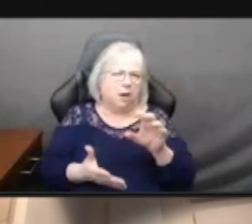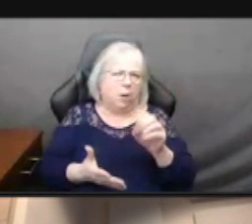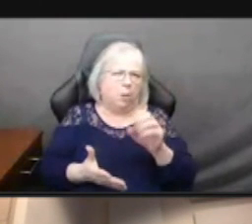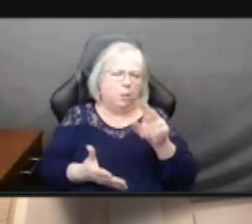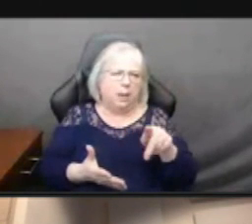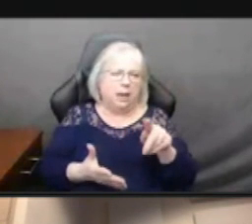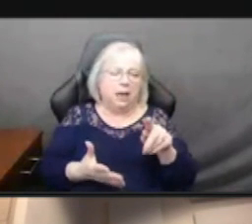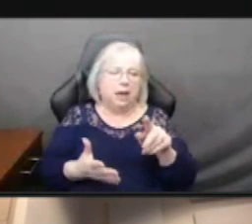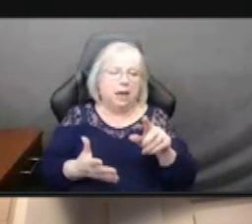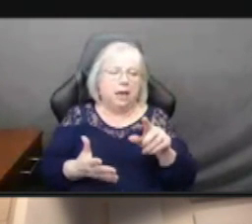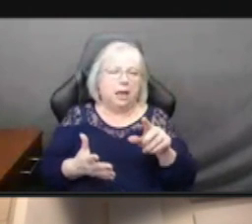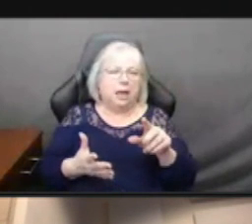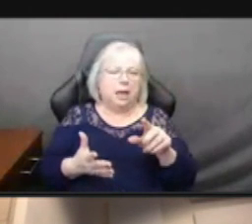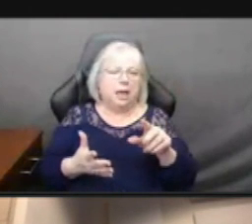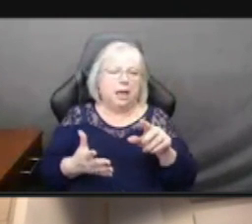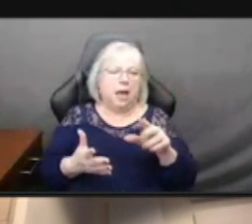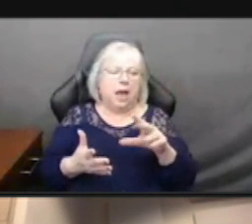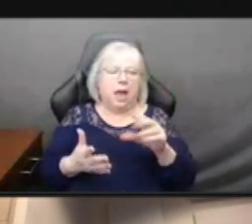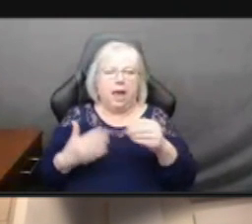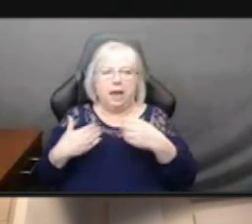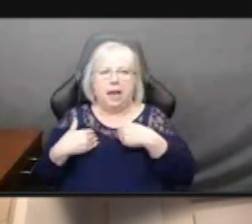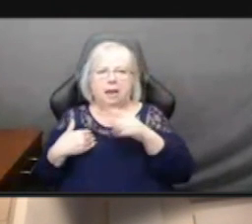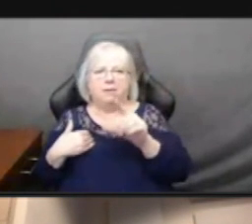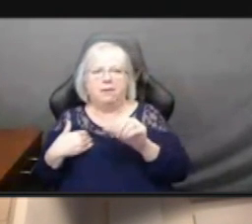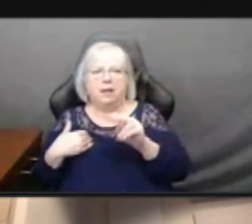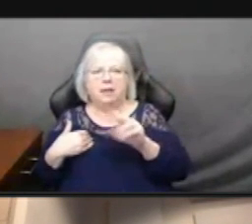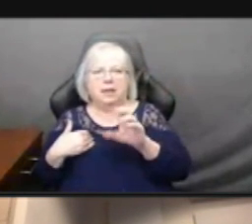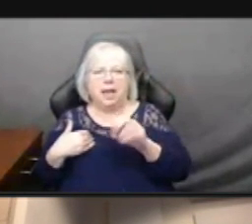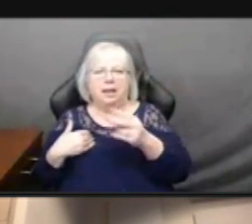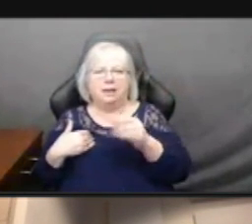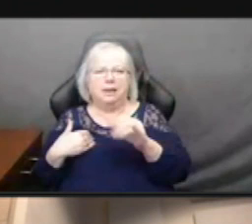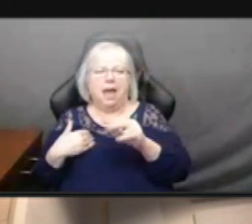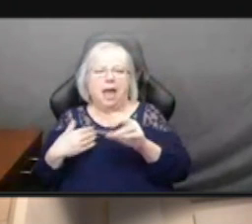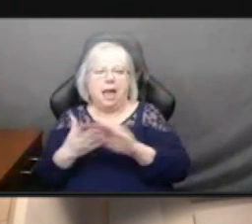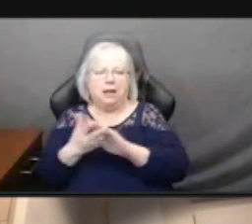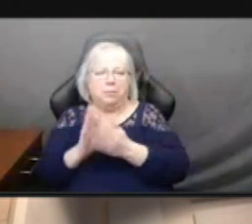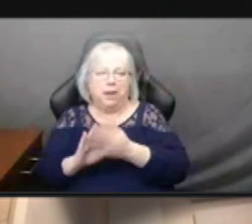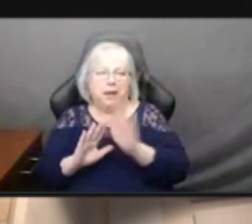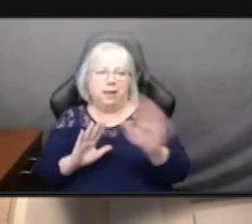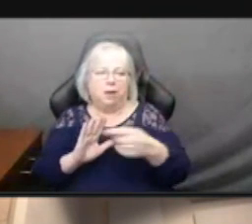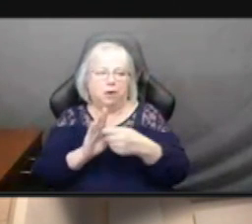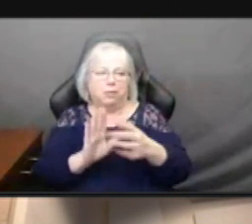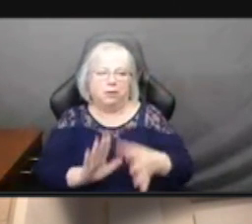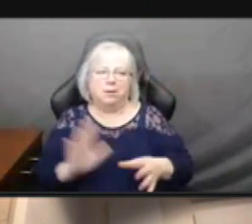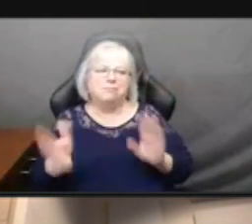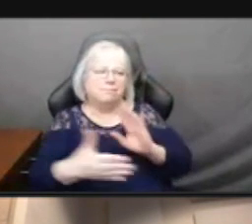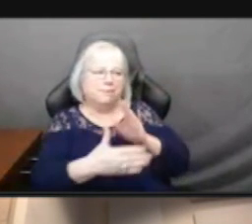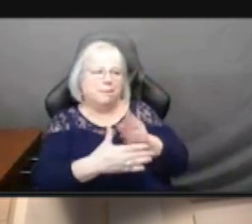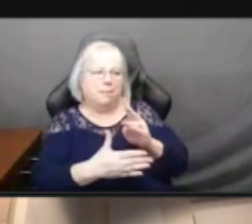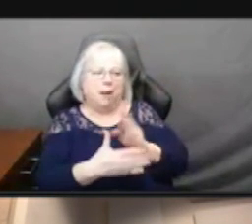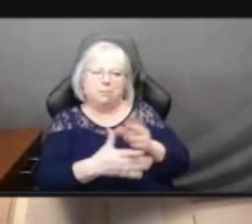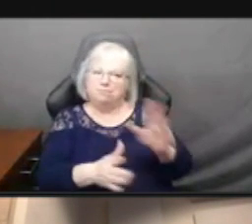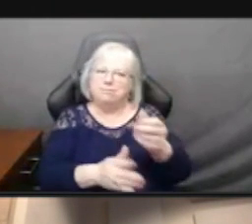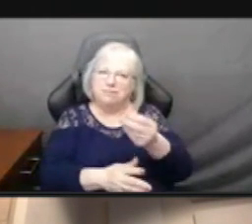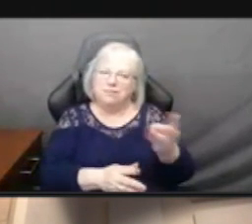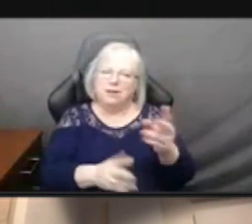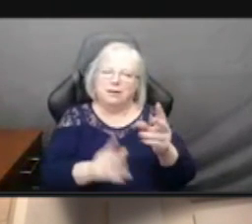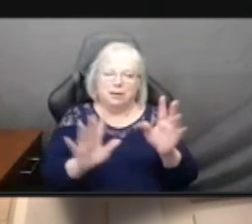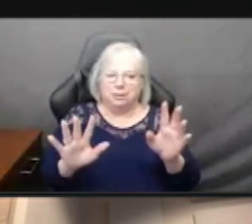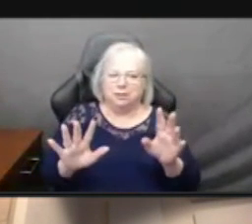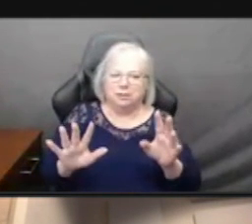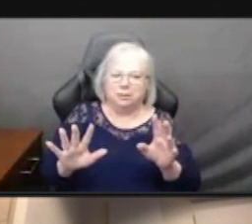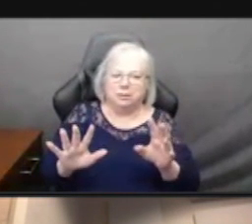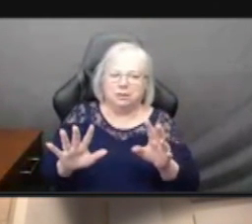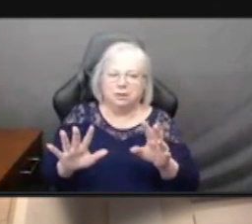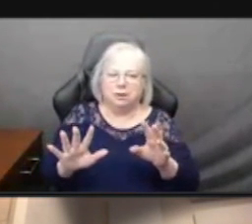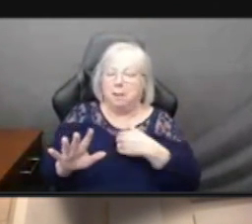they can have Lance Hines be their representative? Reverend Hassan, okay. A few different people. Yeah, I try to be upon you.